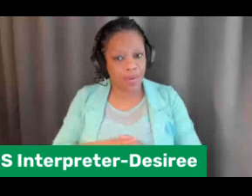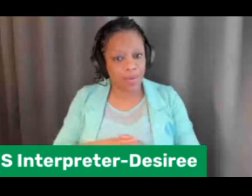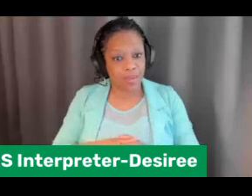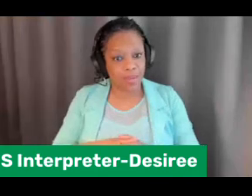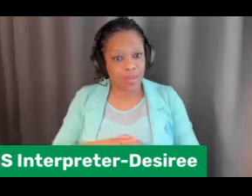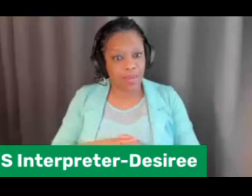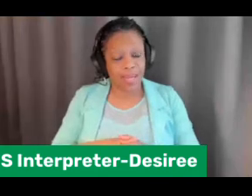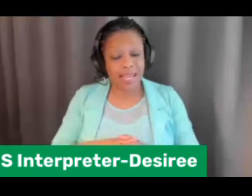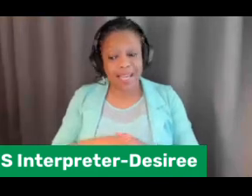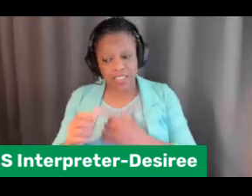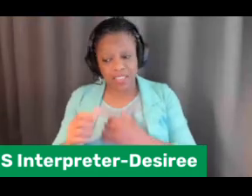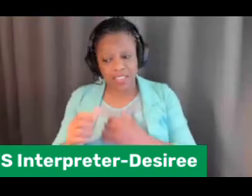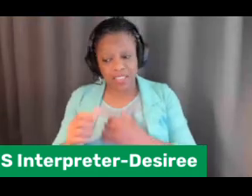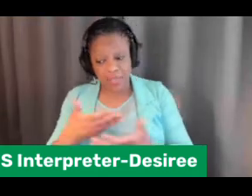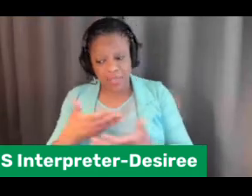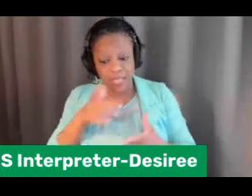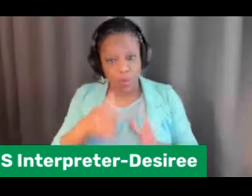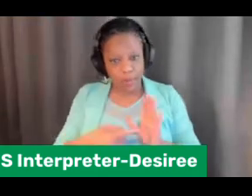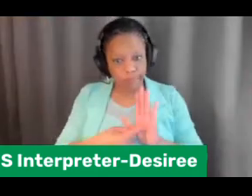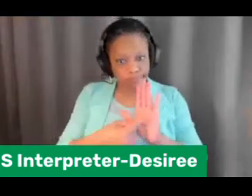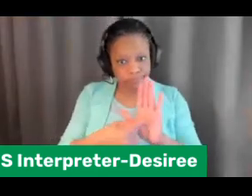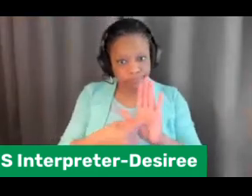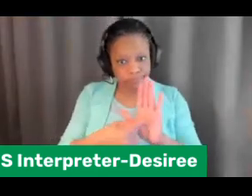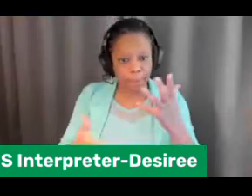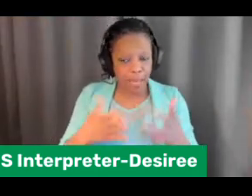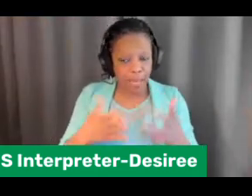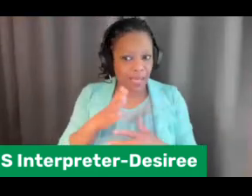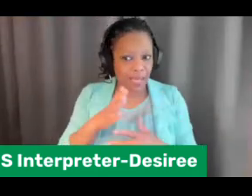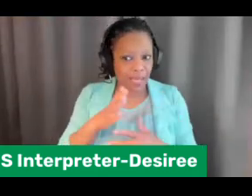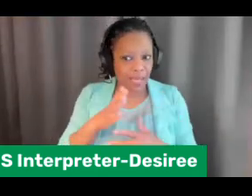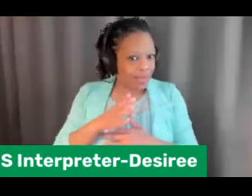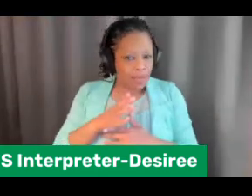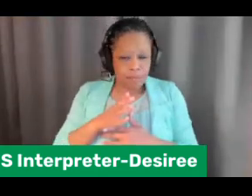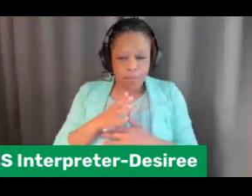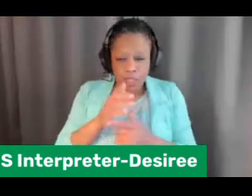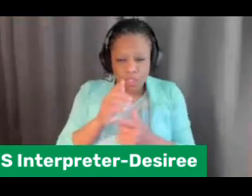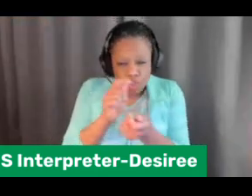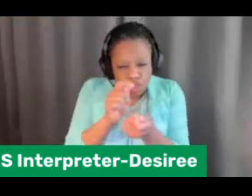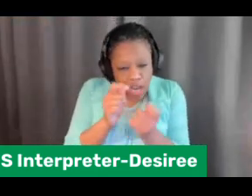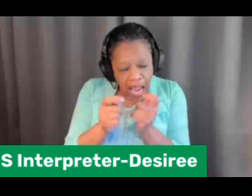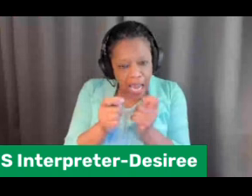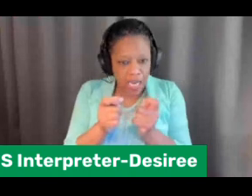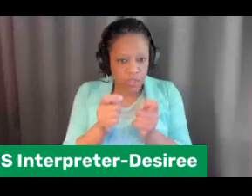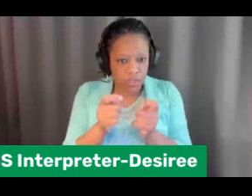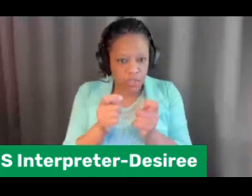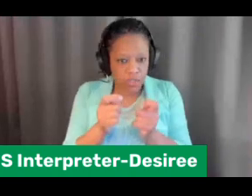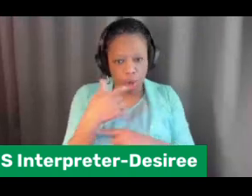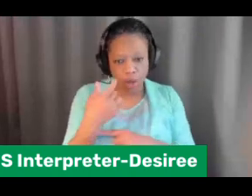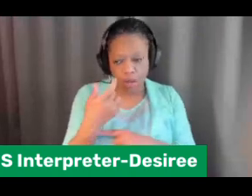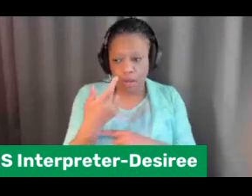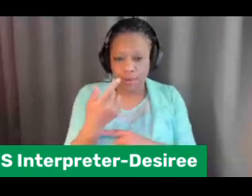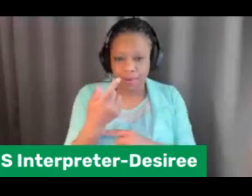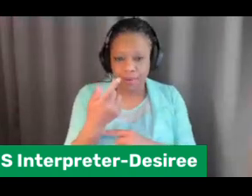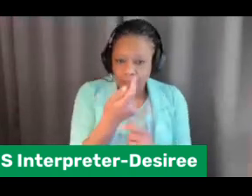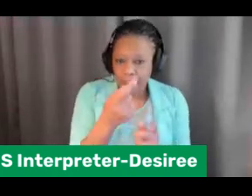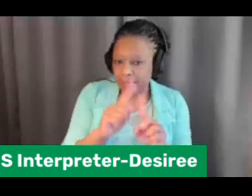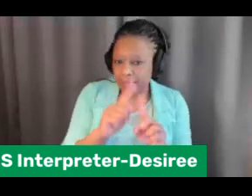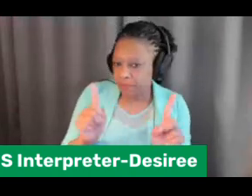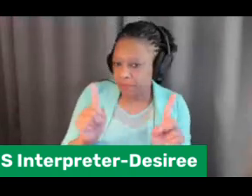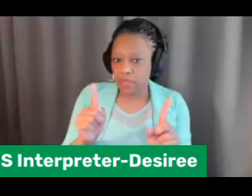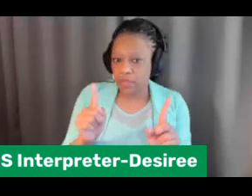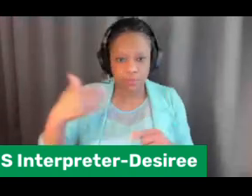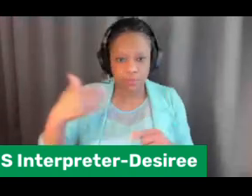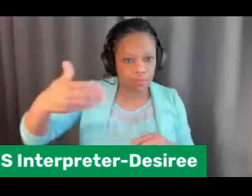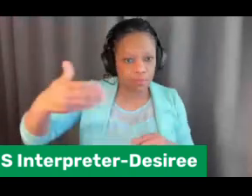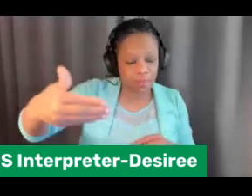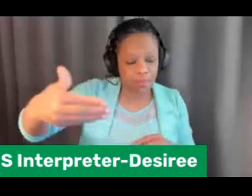the mechanisms. They might change over time. They will be in the undercurrents. And I think what Healing Center Collective Care might help